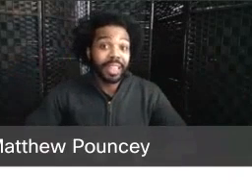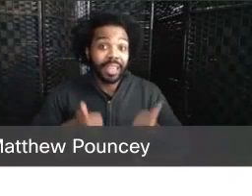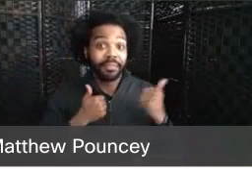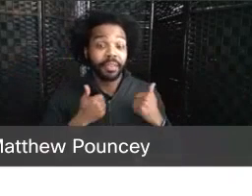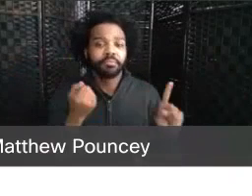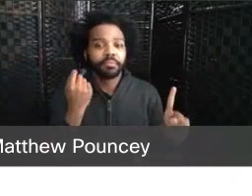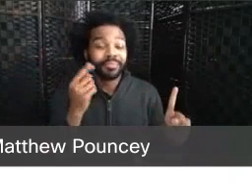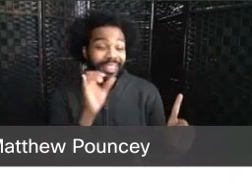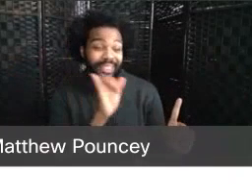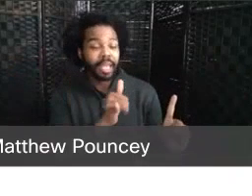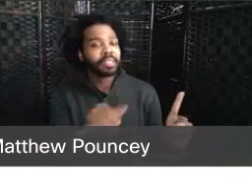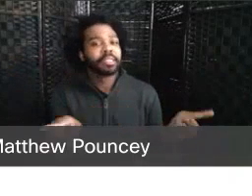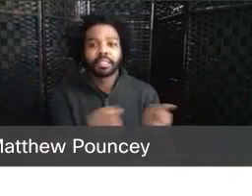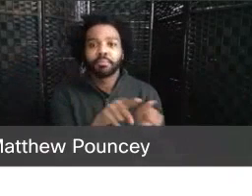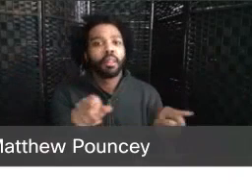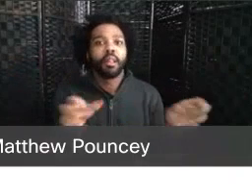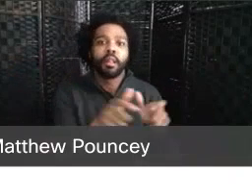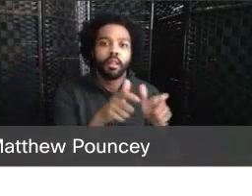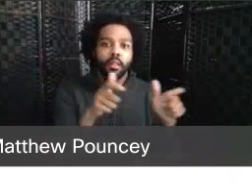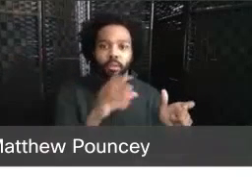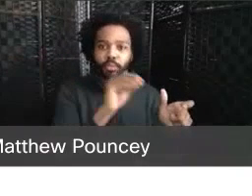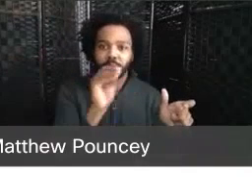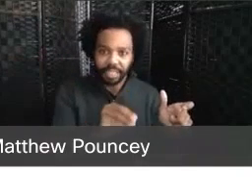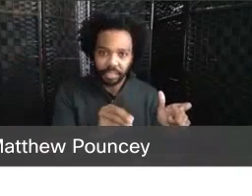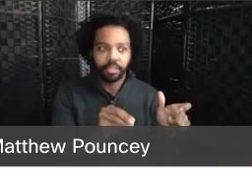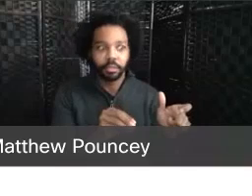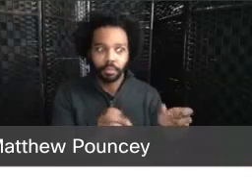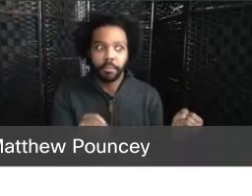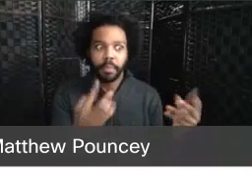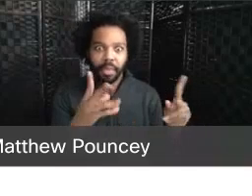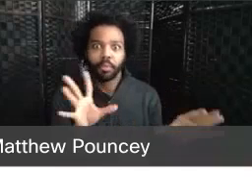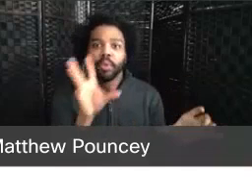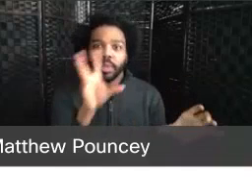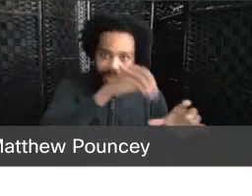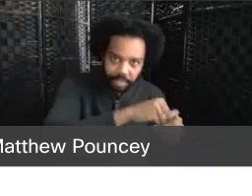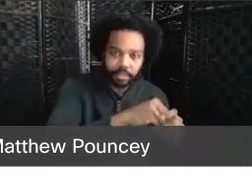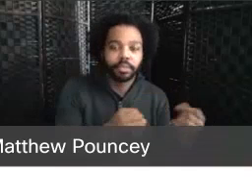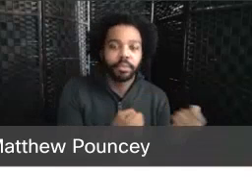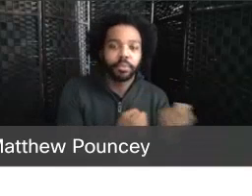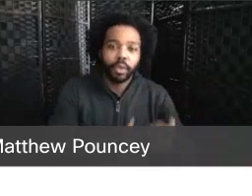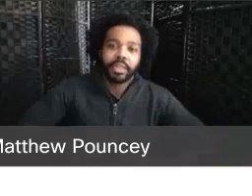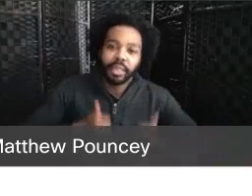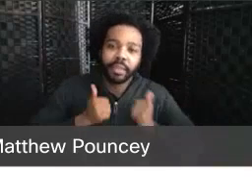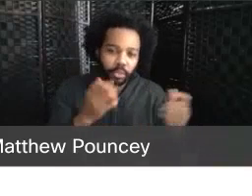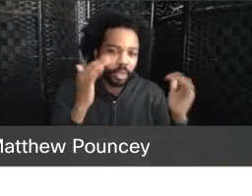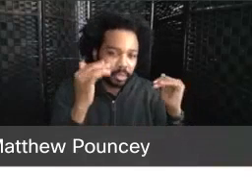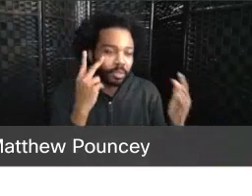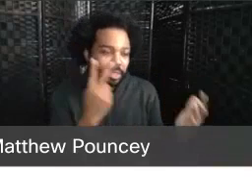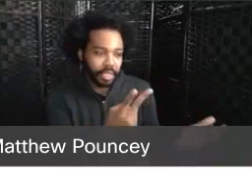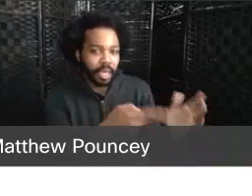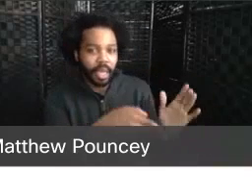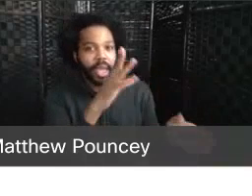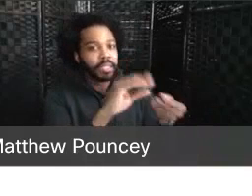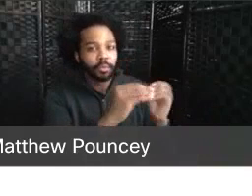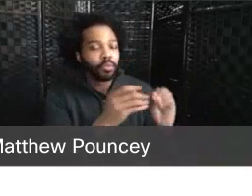of people that we have. That's the plurality of folks are in supported living placements. So that high number does not